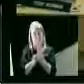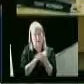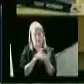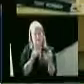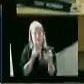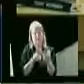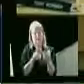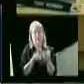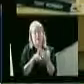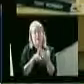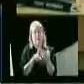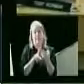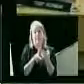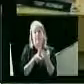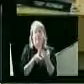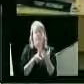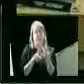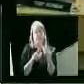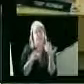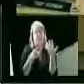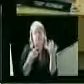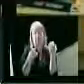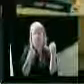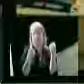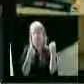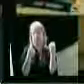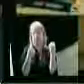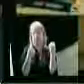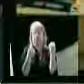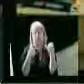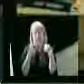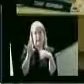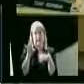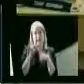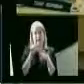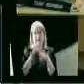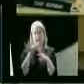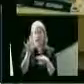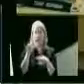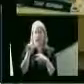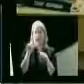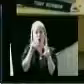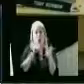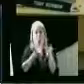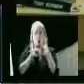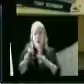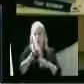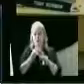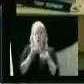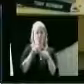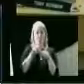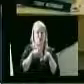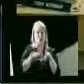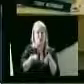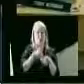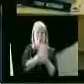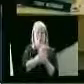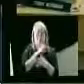just seven to eight observations during the school year,